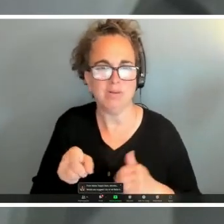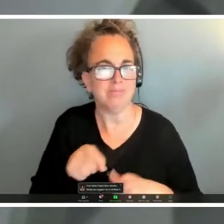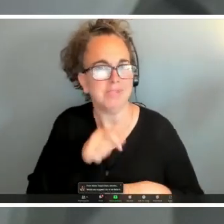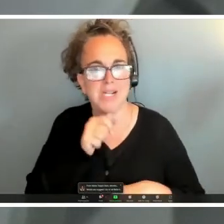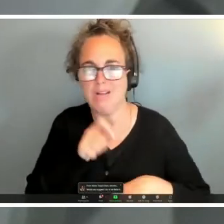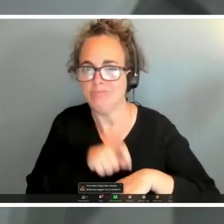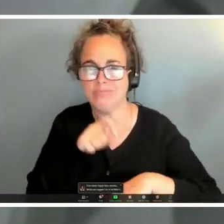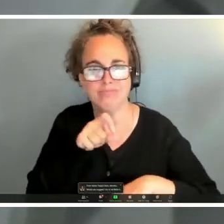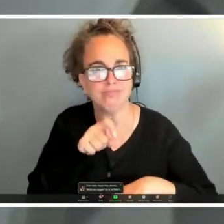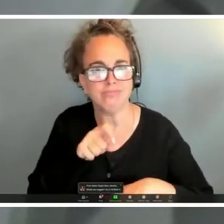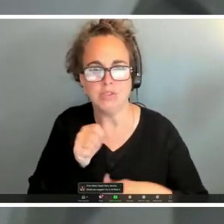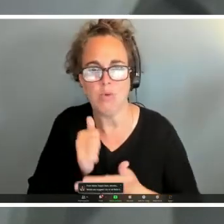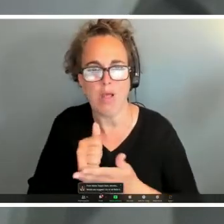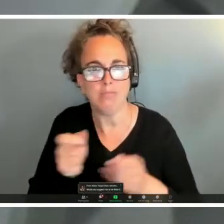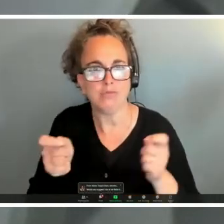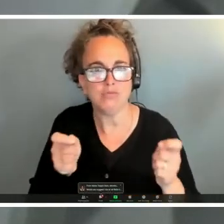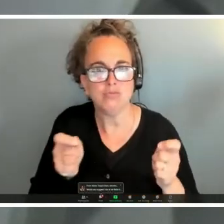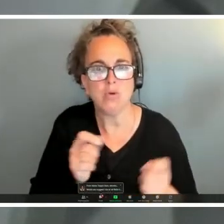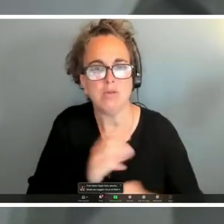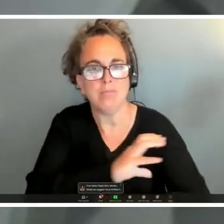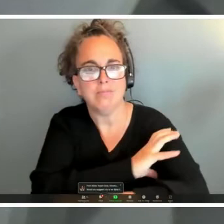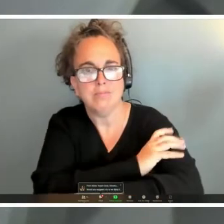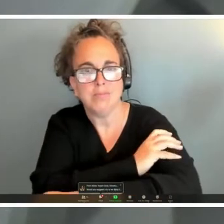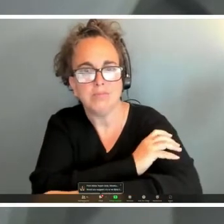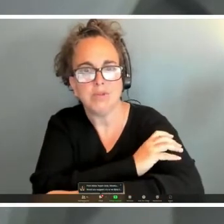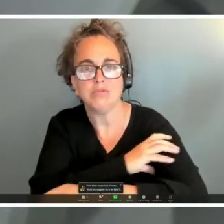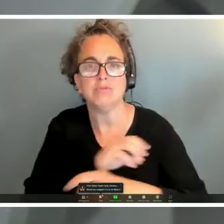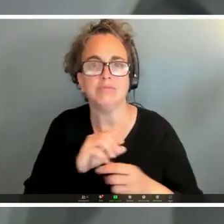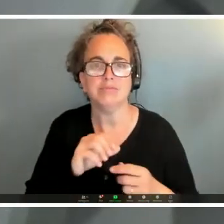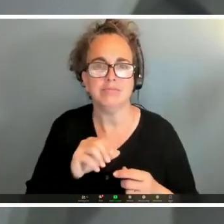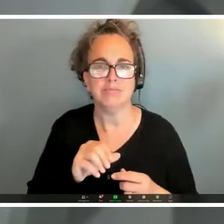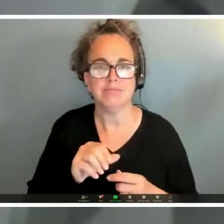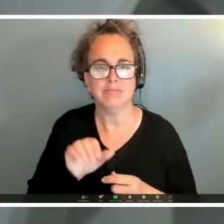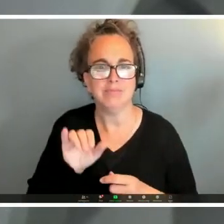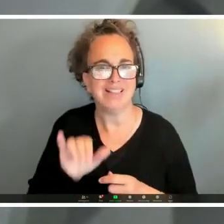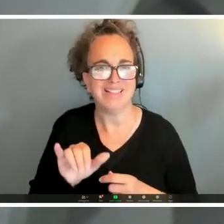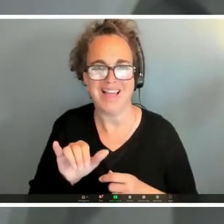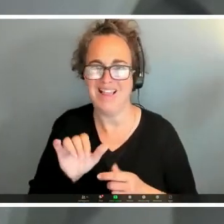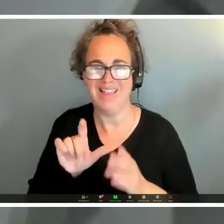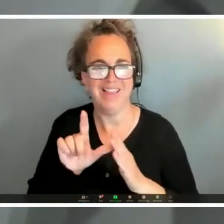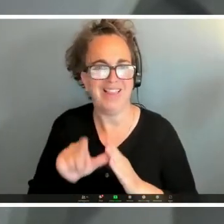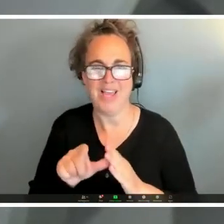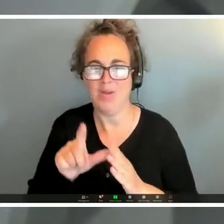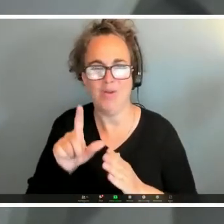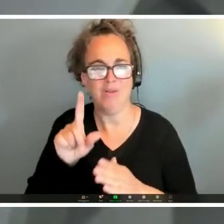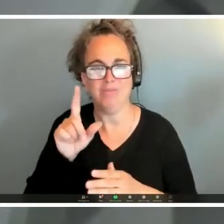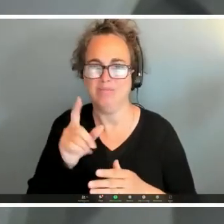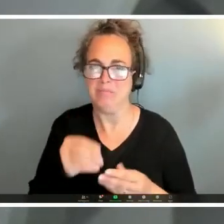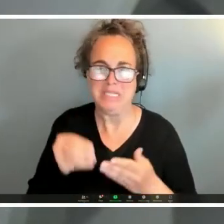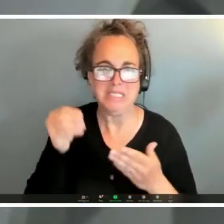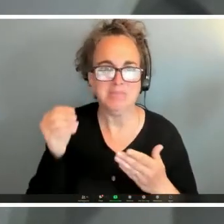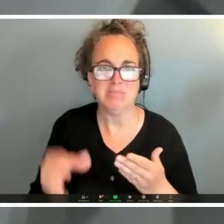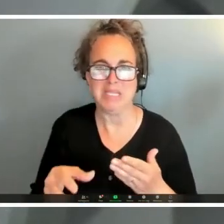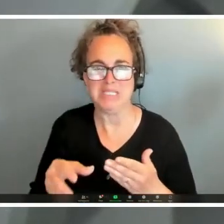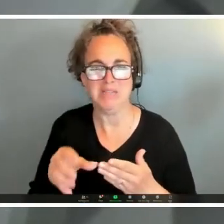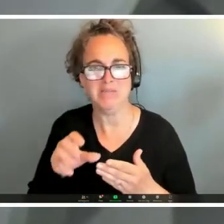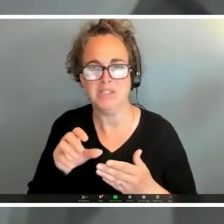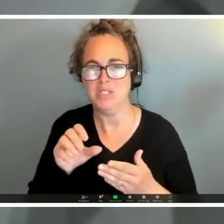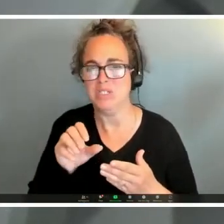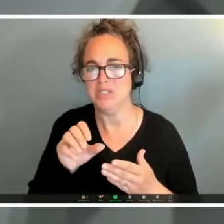effective care to control their blood pressure that ultimately led to a costly and expensive